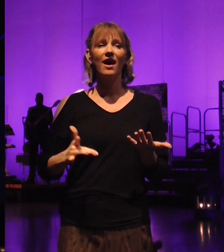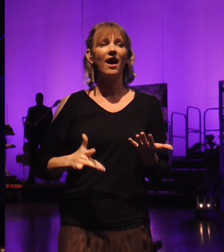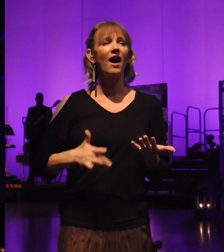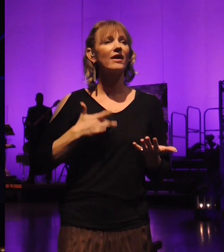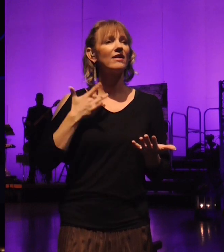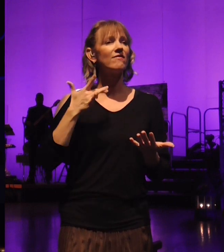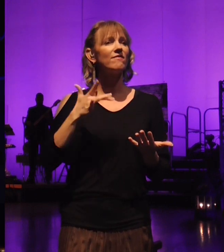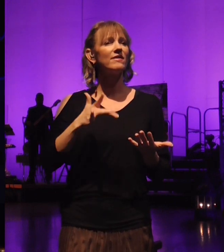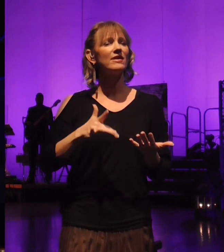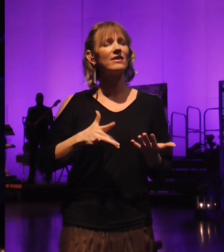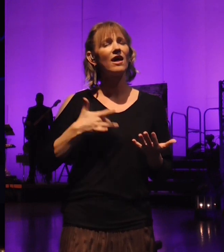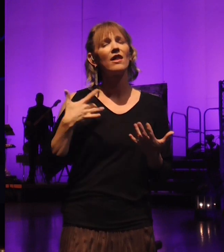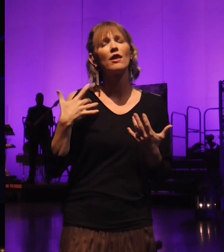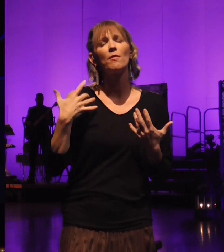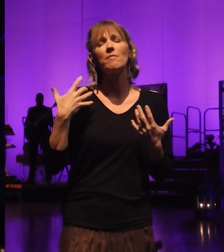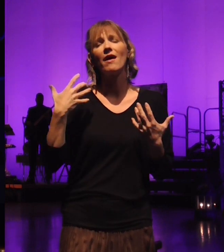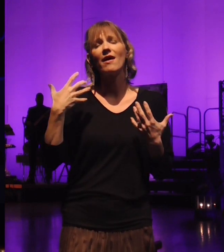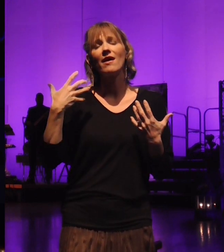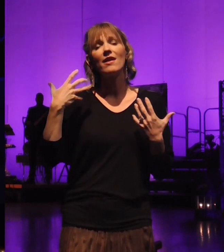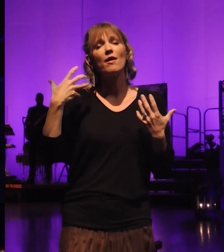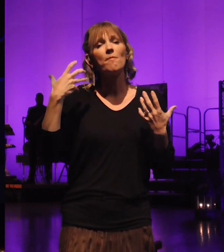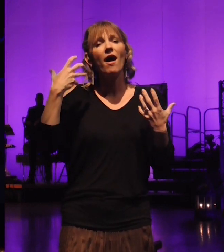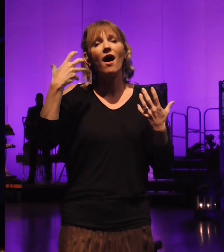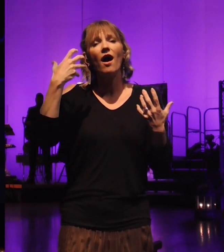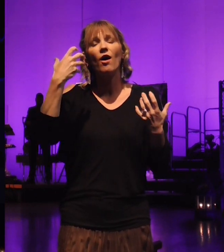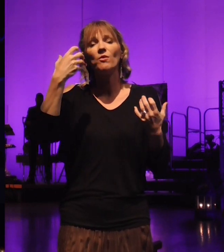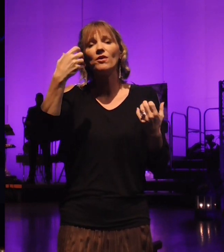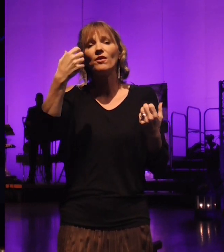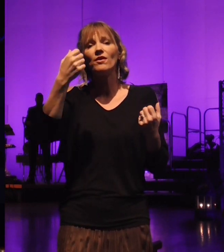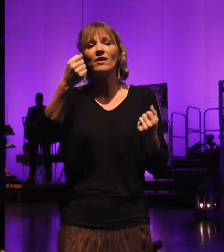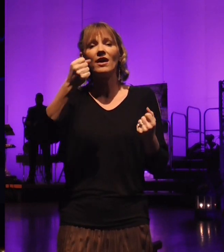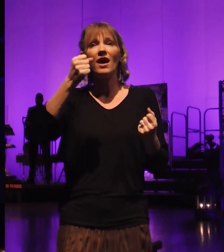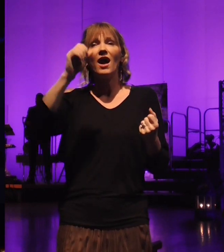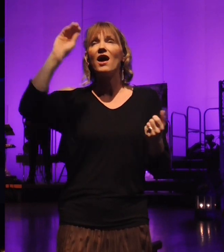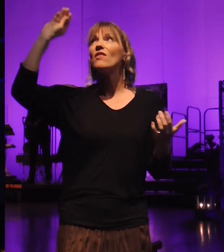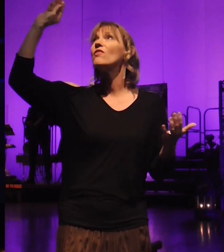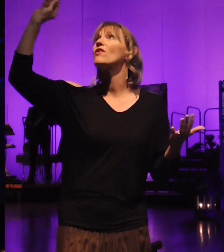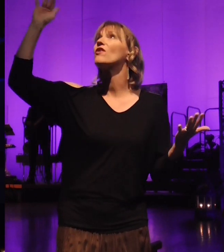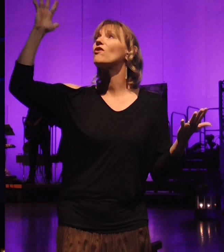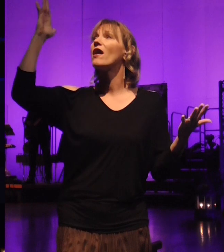can feel the mighty power and the